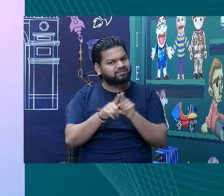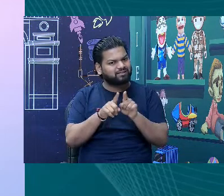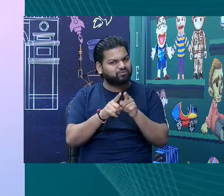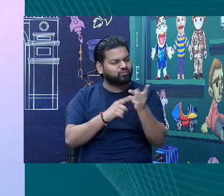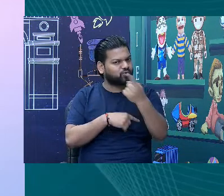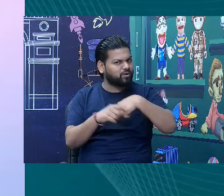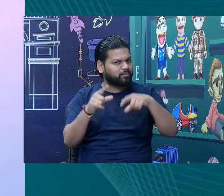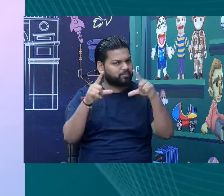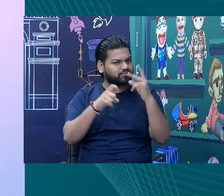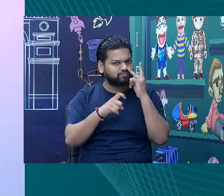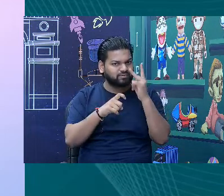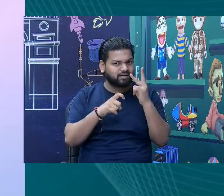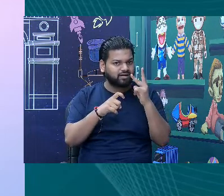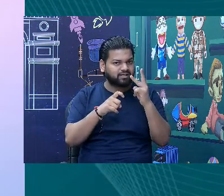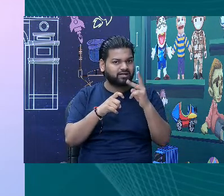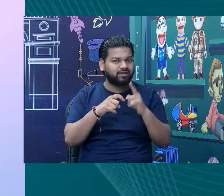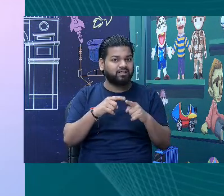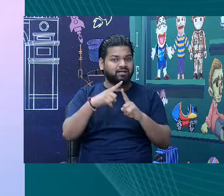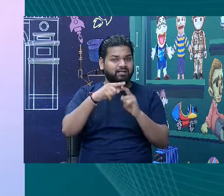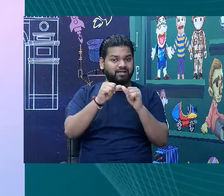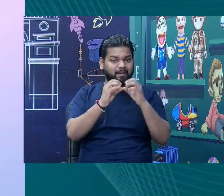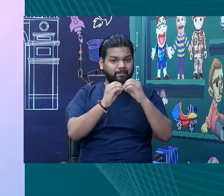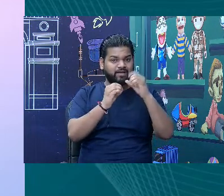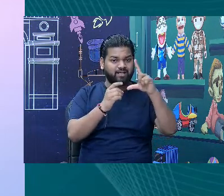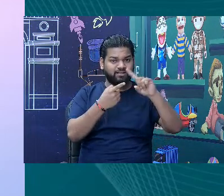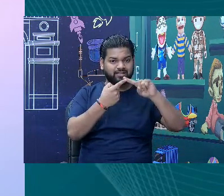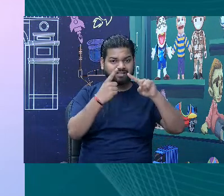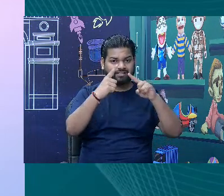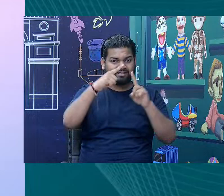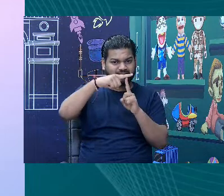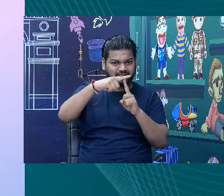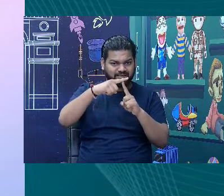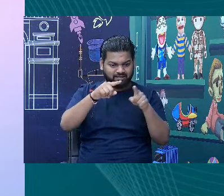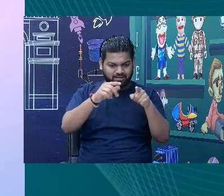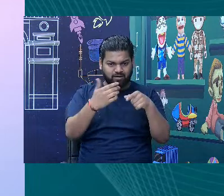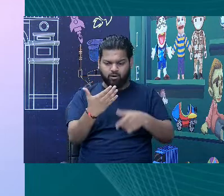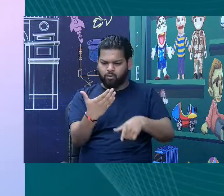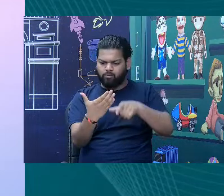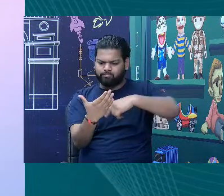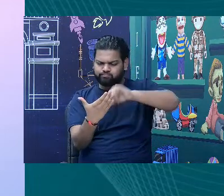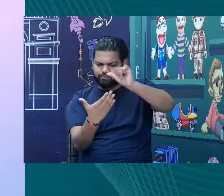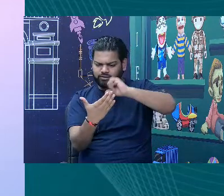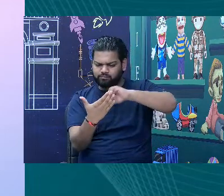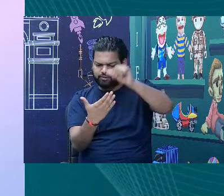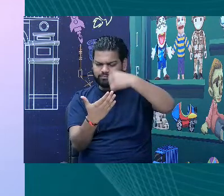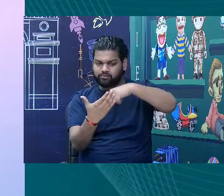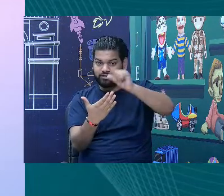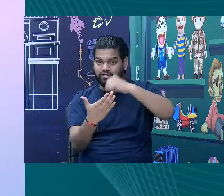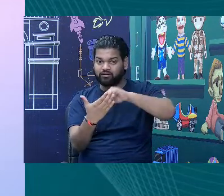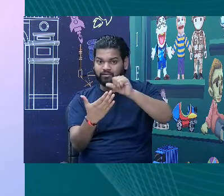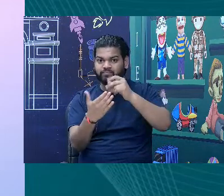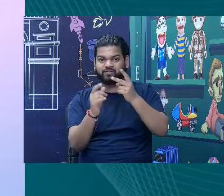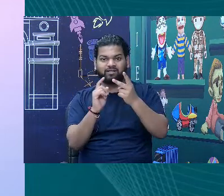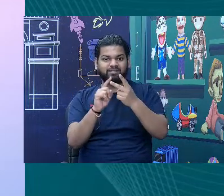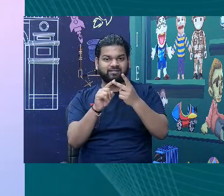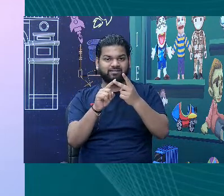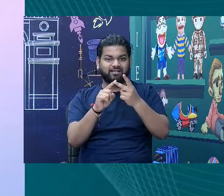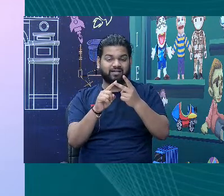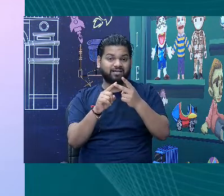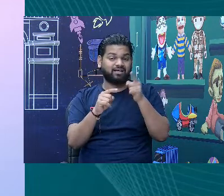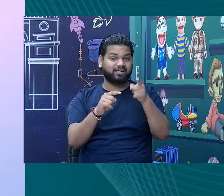computer, there is a 12-inch display, there is an infrared sensor, you know, that could take messages from